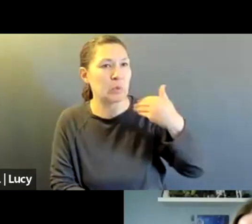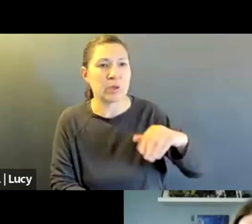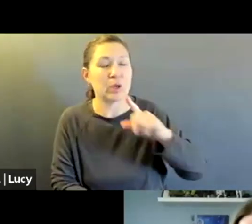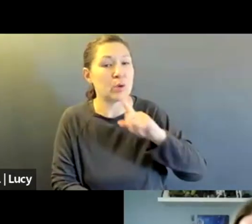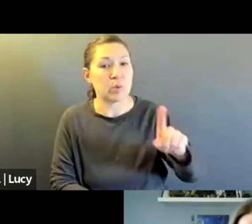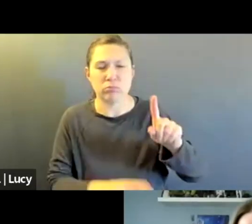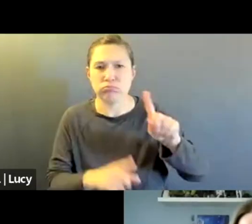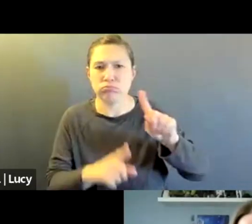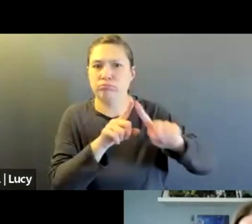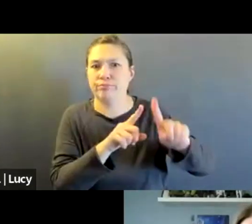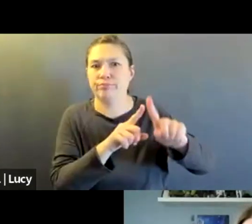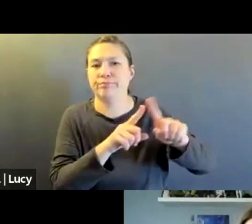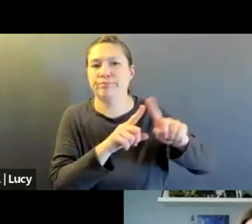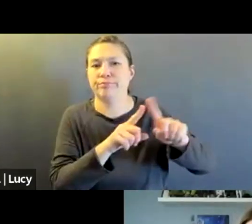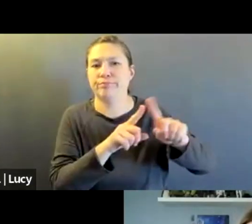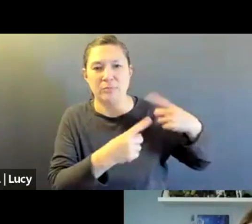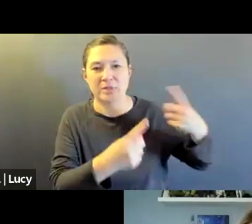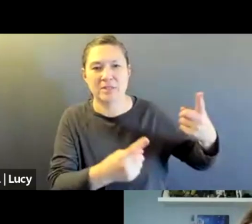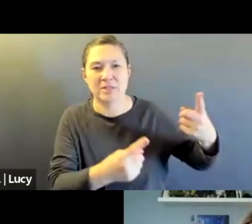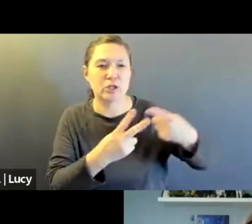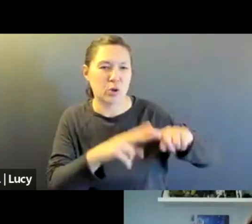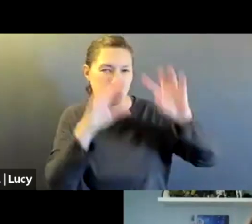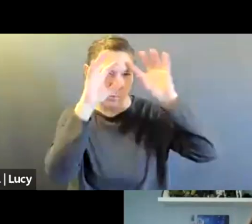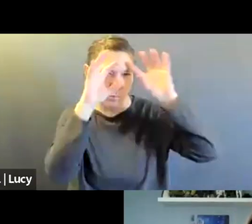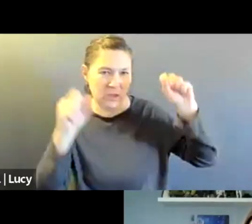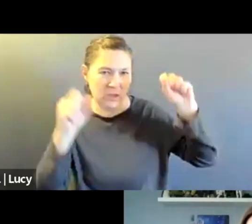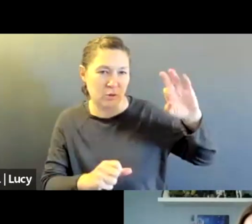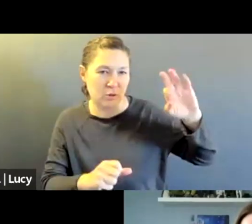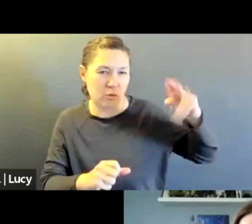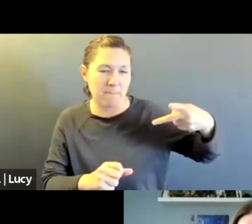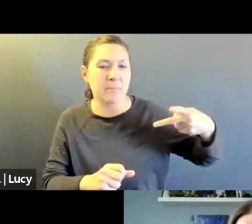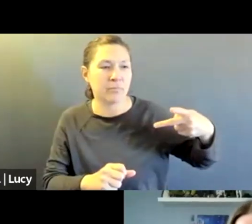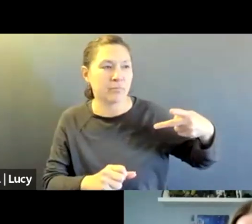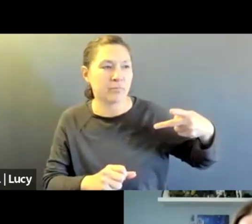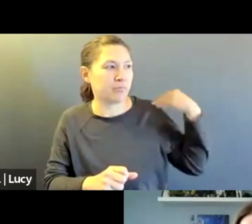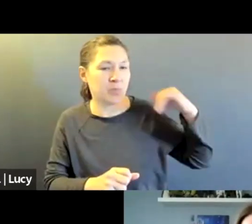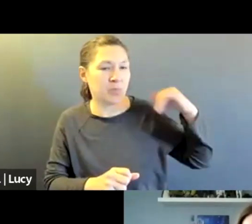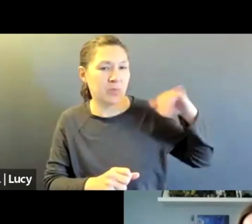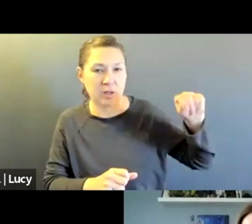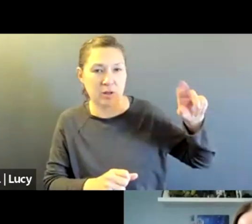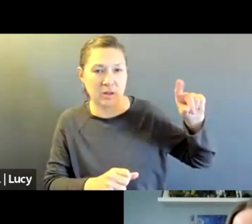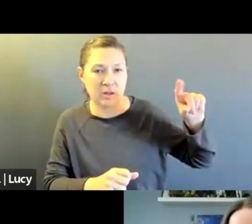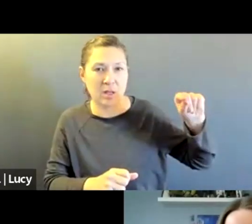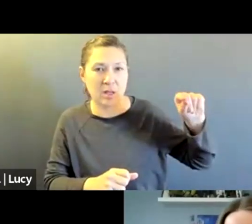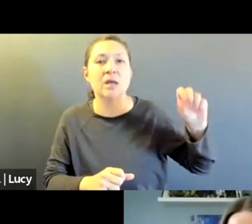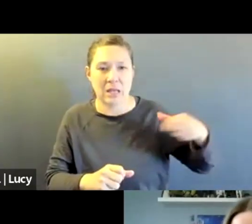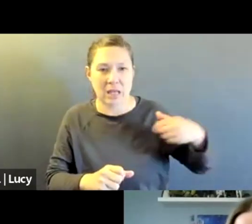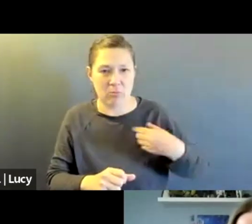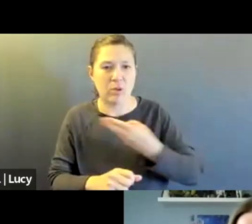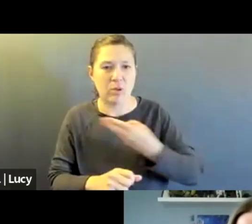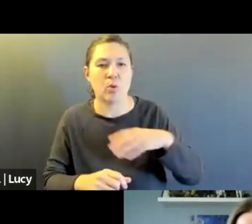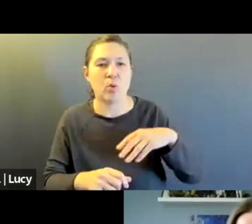flurry of activity since President Trump took office on January 20th. I'll admit I've been working in DC